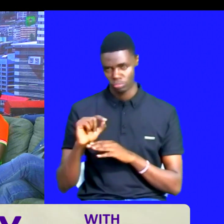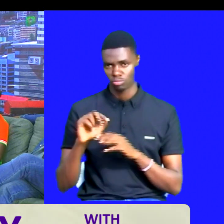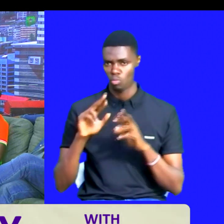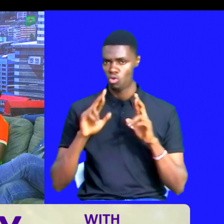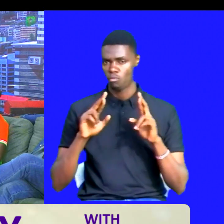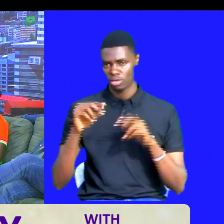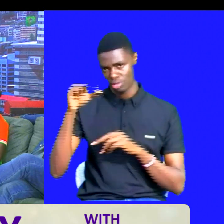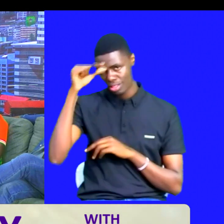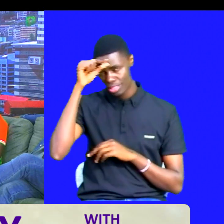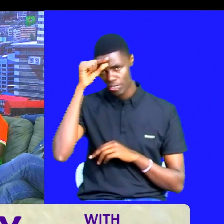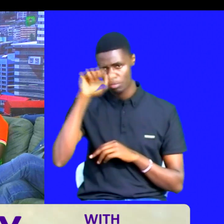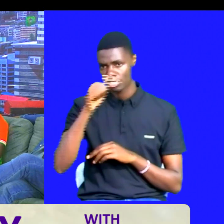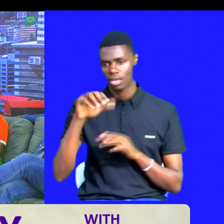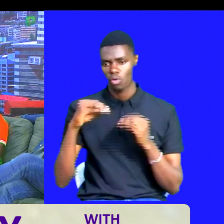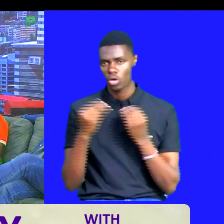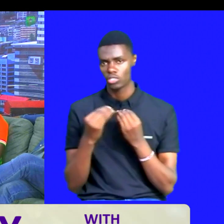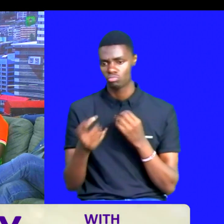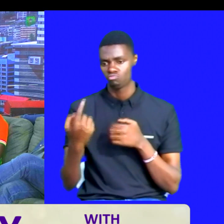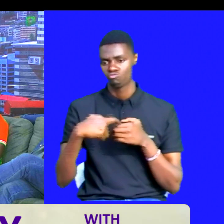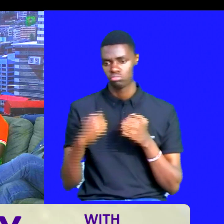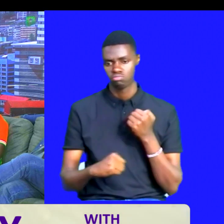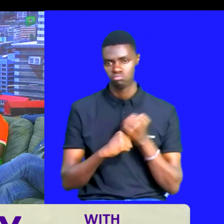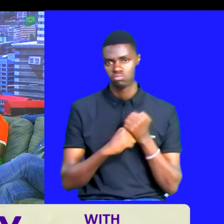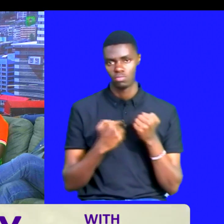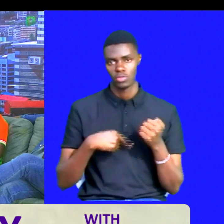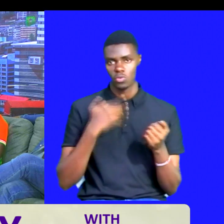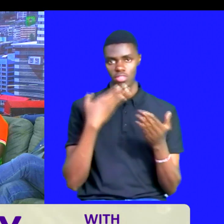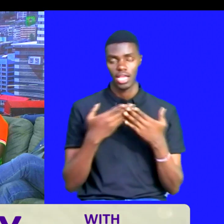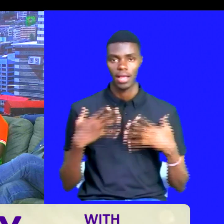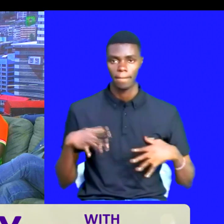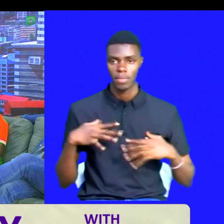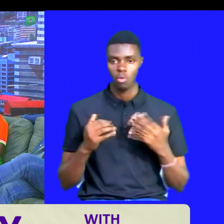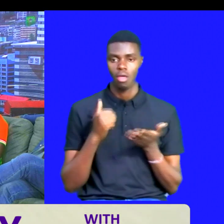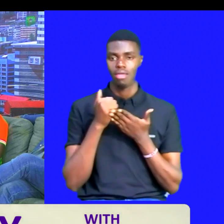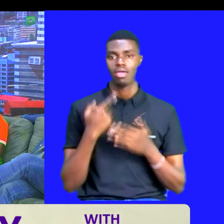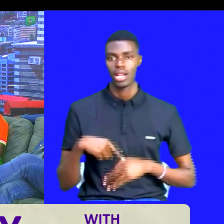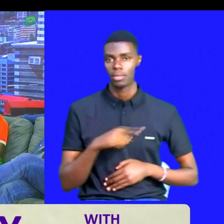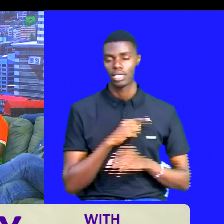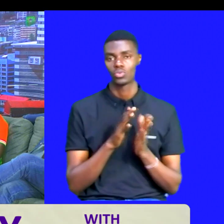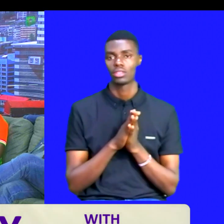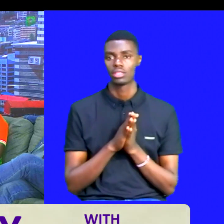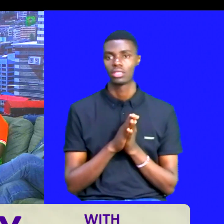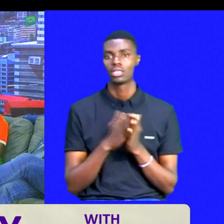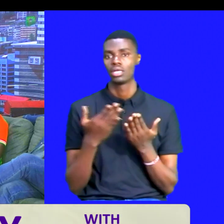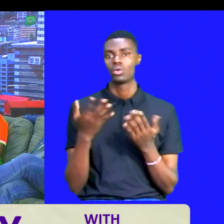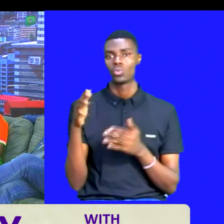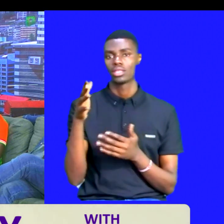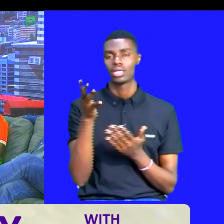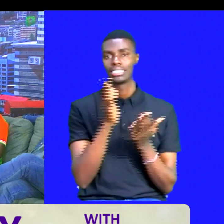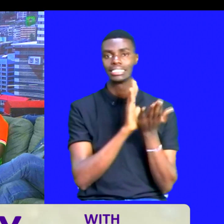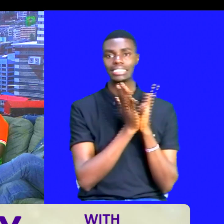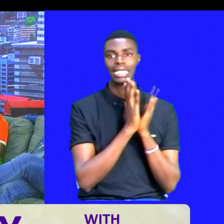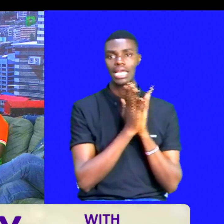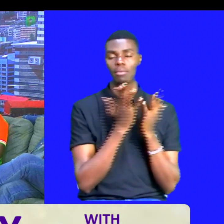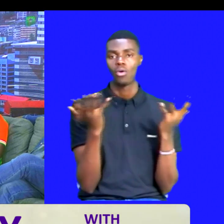the government and other corporates will come on board. We thank people who've been helping us with the stadium, Right. where we